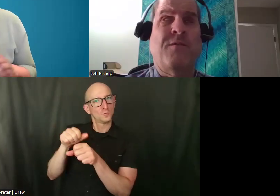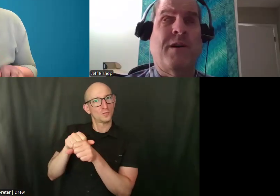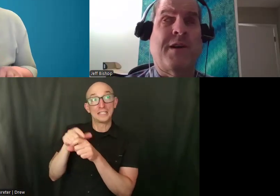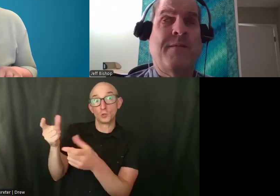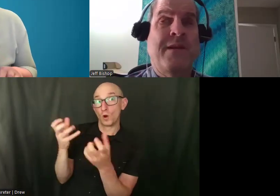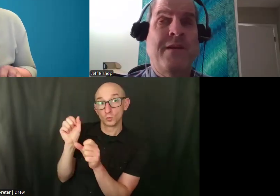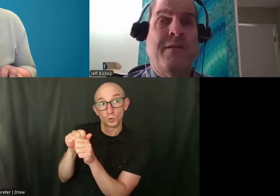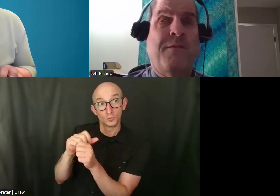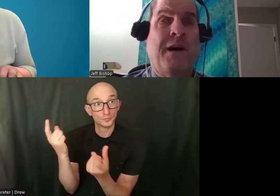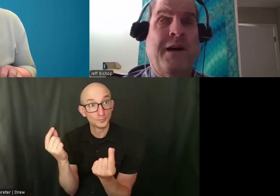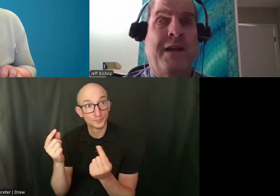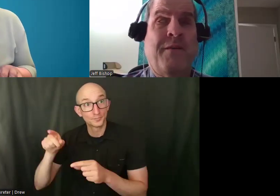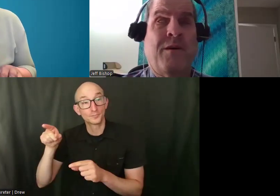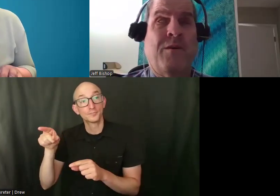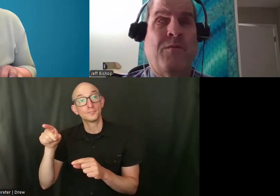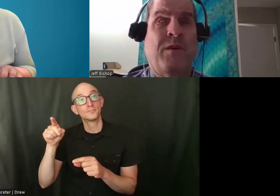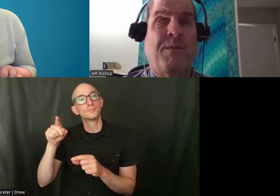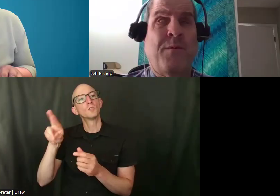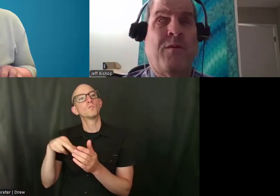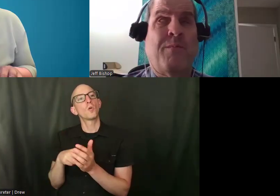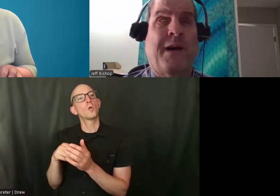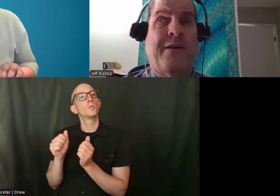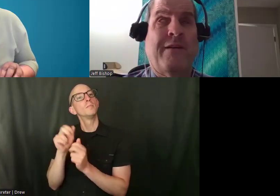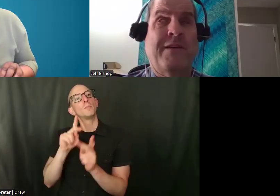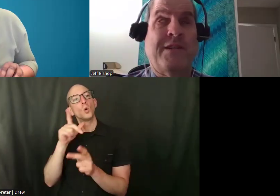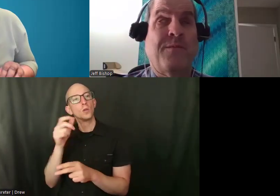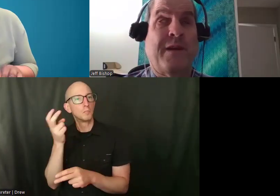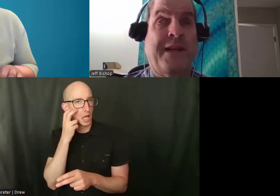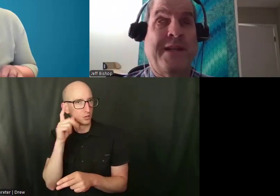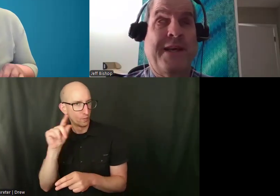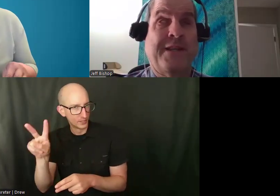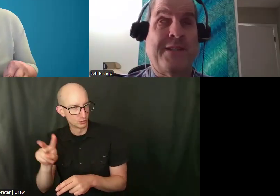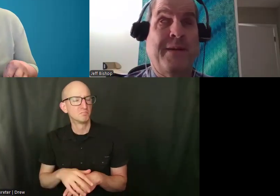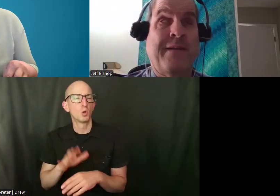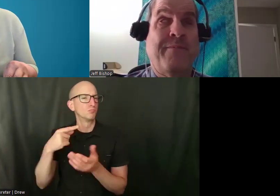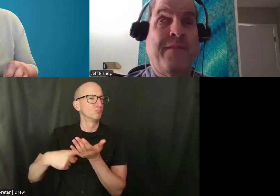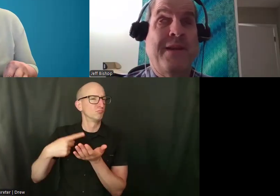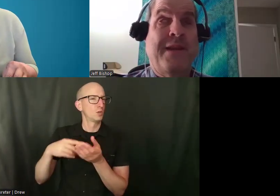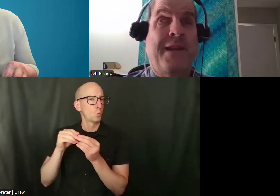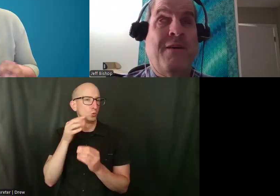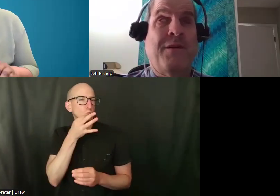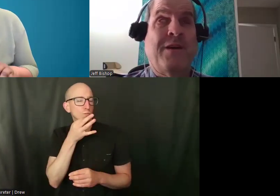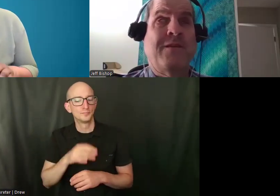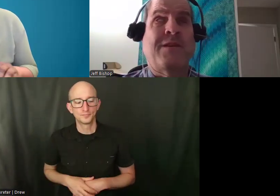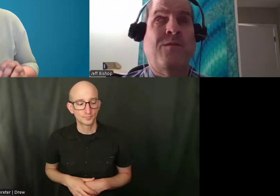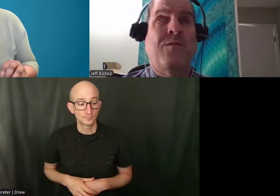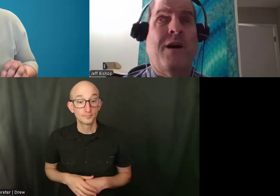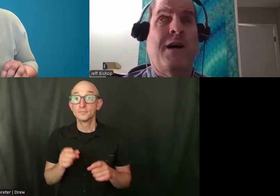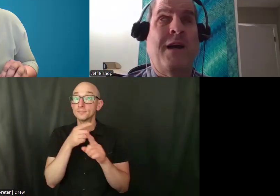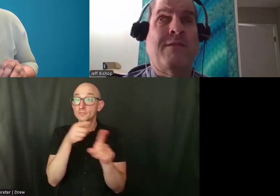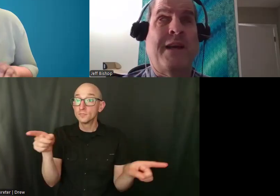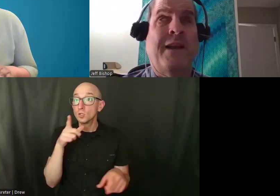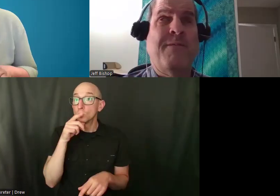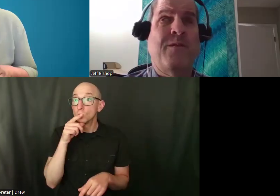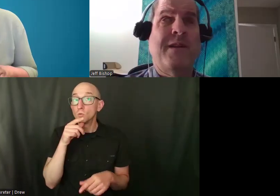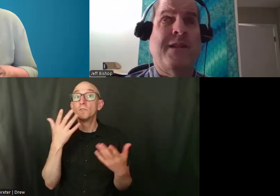wanting to work in a role with people who are blind or low vision, and we'll get into that in just a minute. Now, for those who